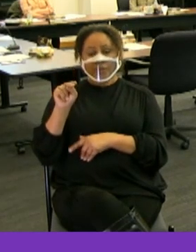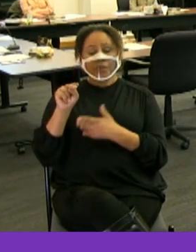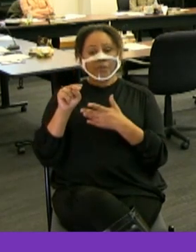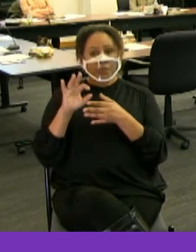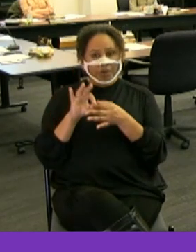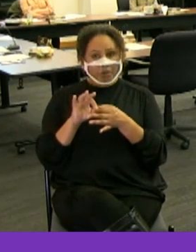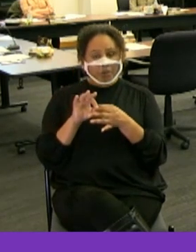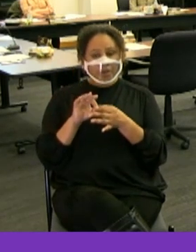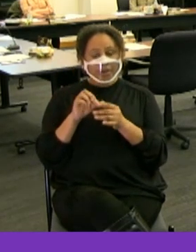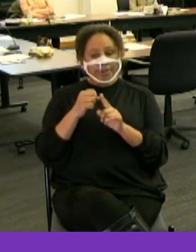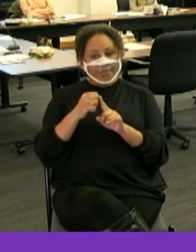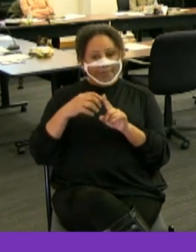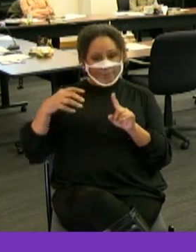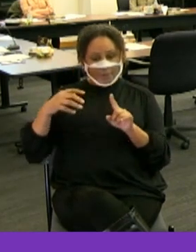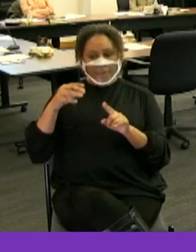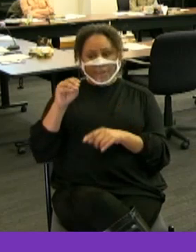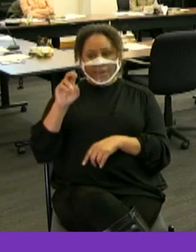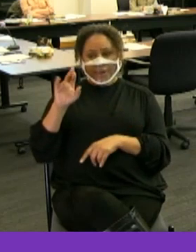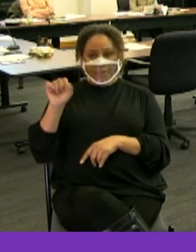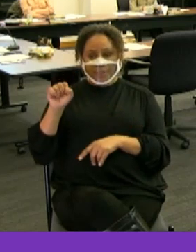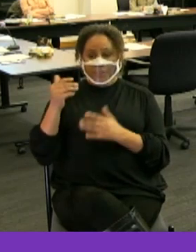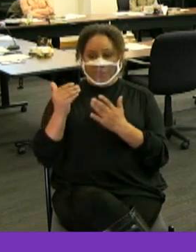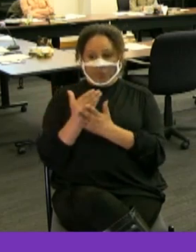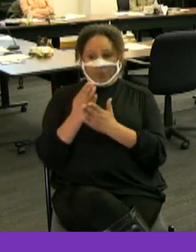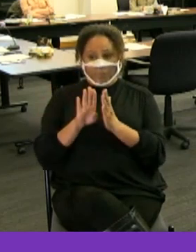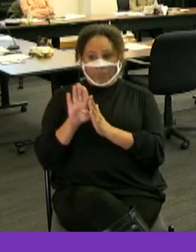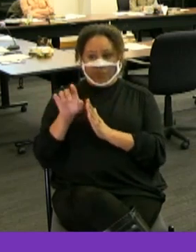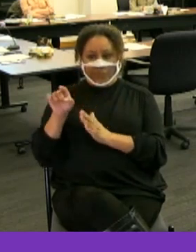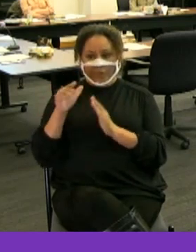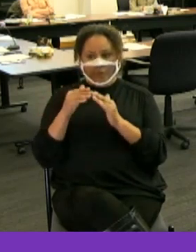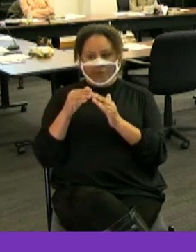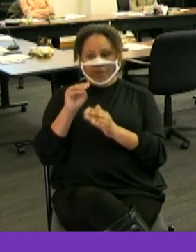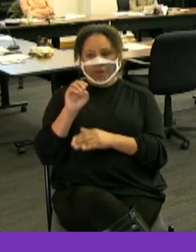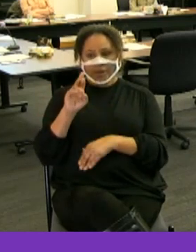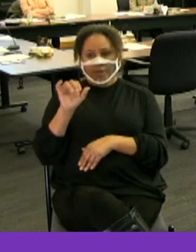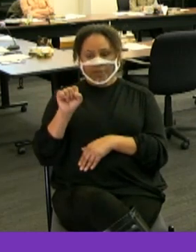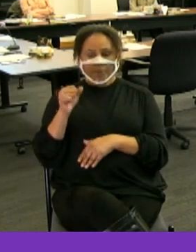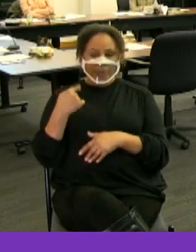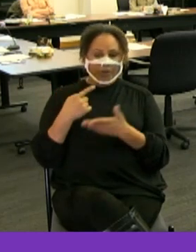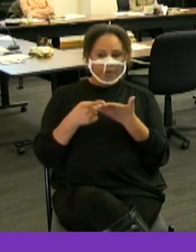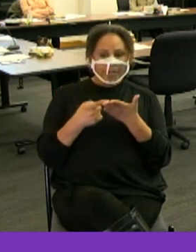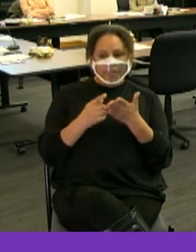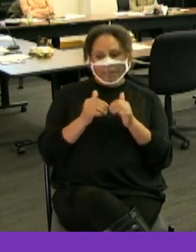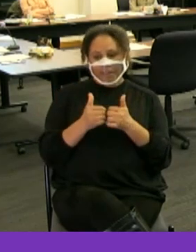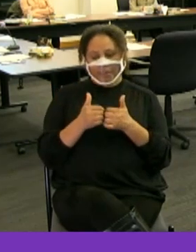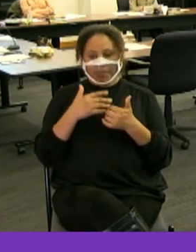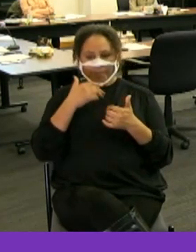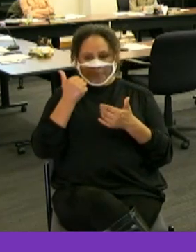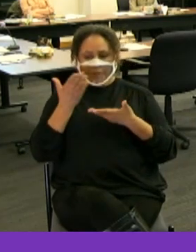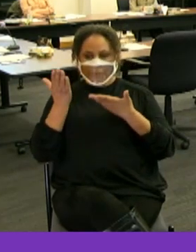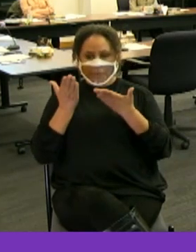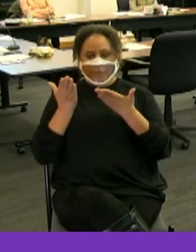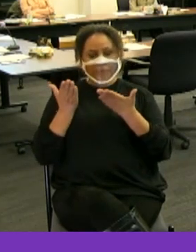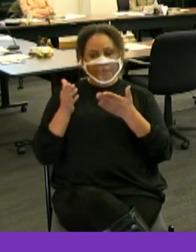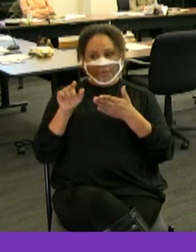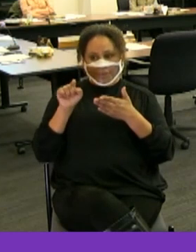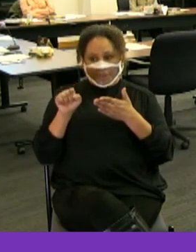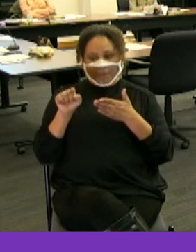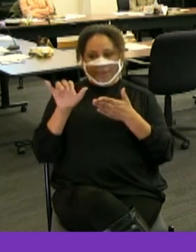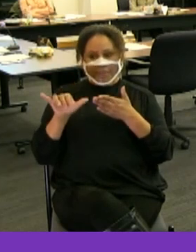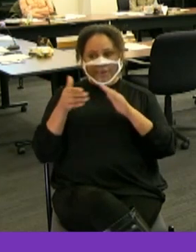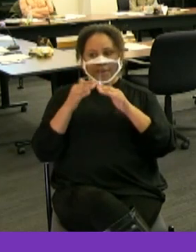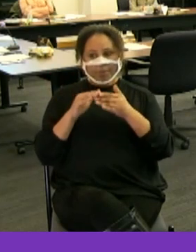in Morris, and so we talk about how we can better serve that community with whether health professions or some of our other programs within